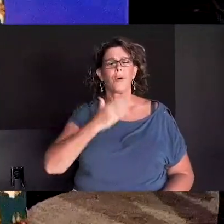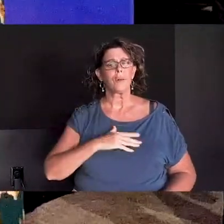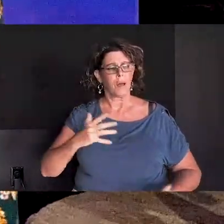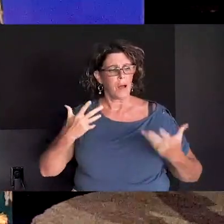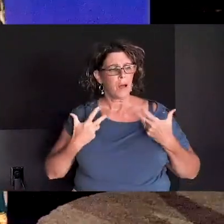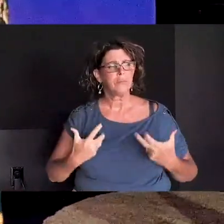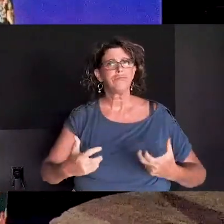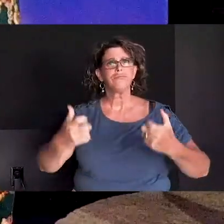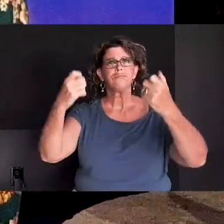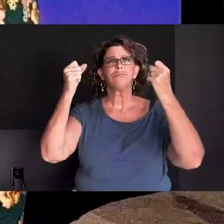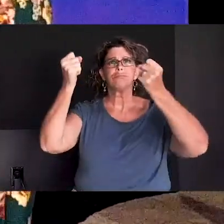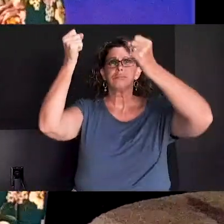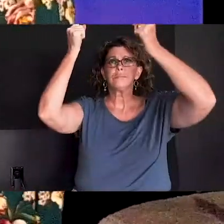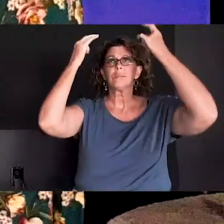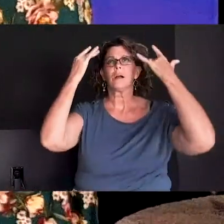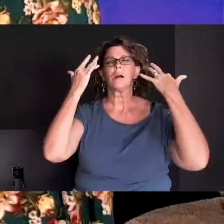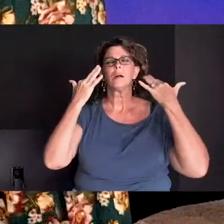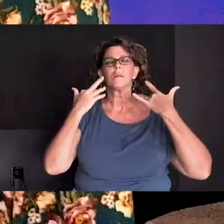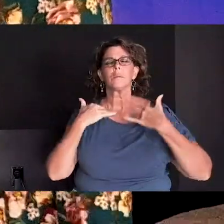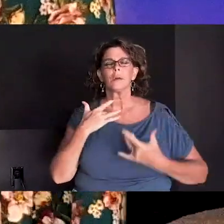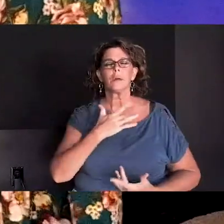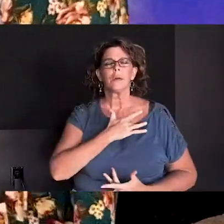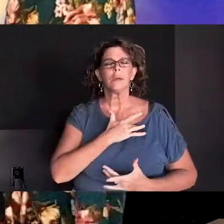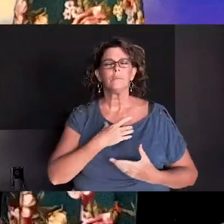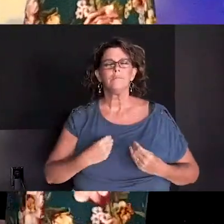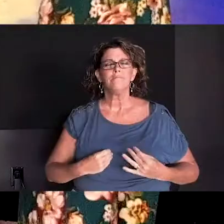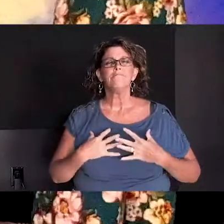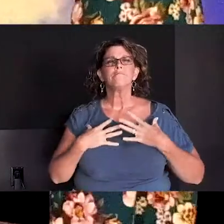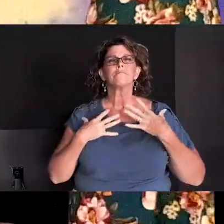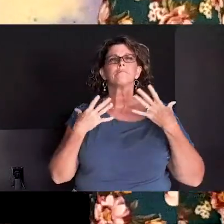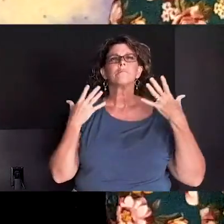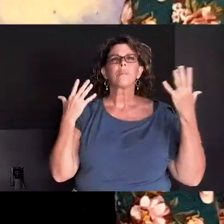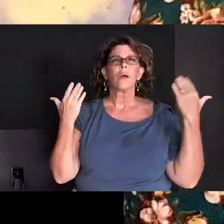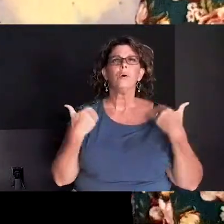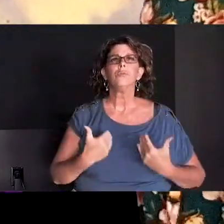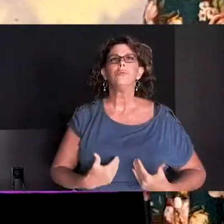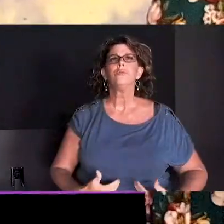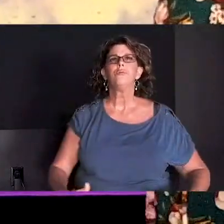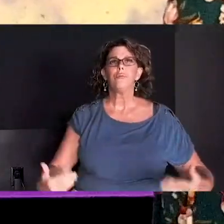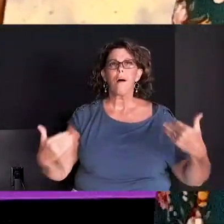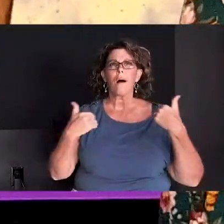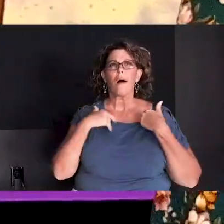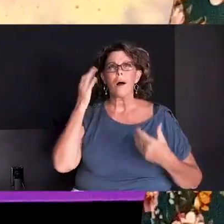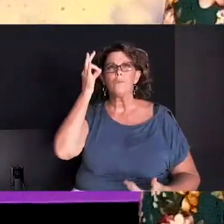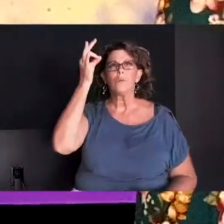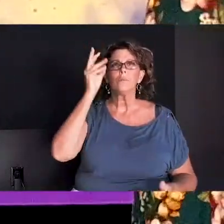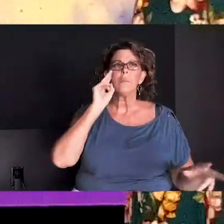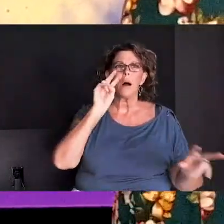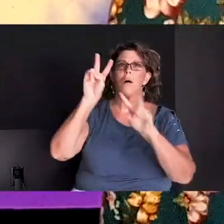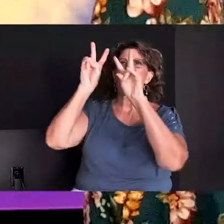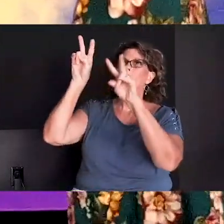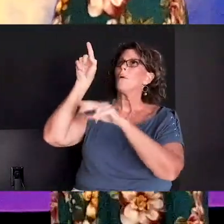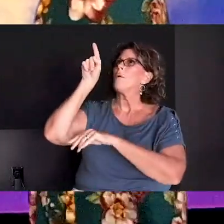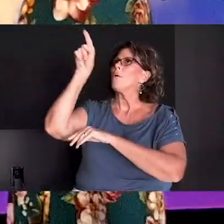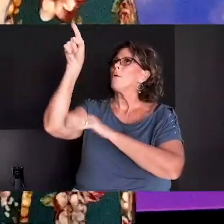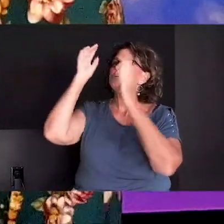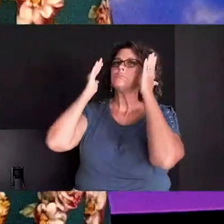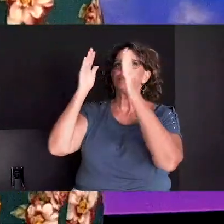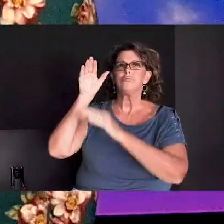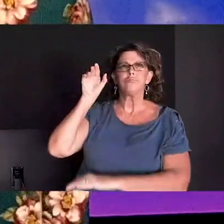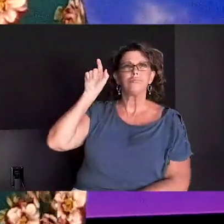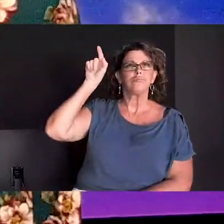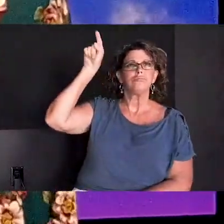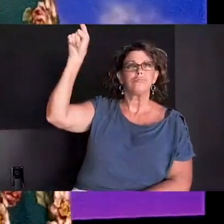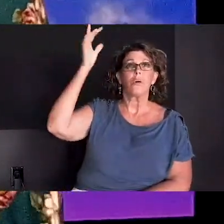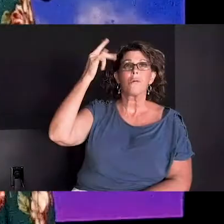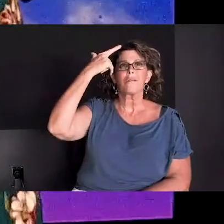your love is the air that I'm breathing. I have a future, my eyes are